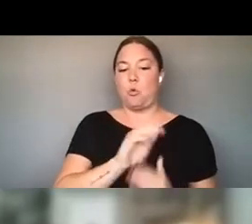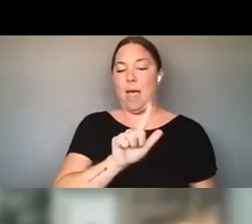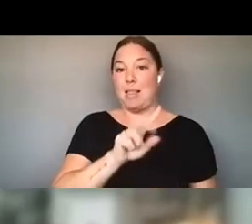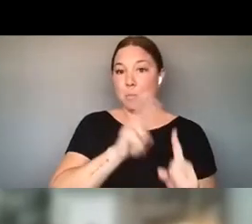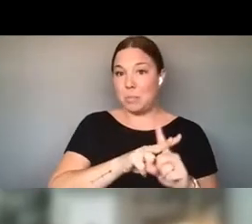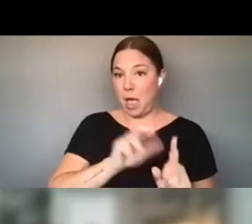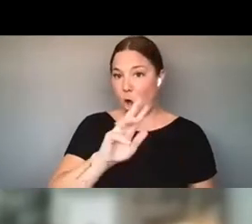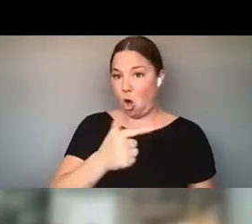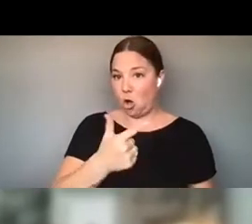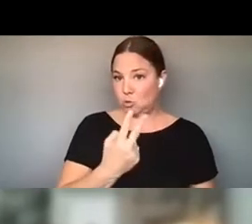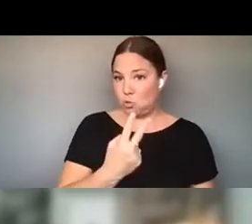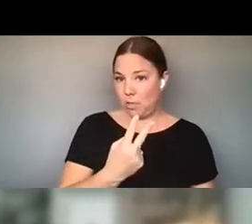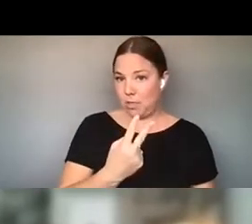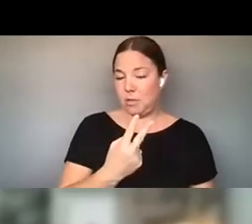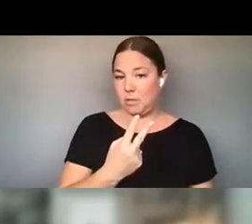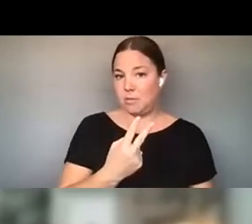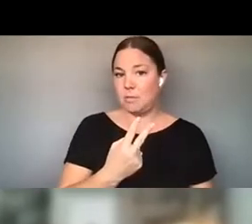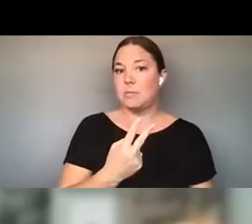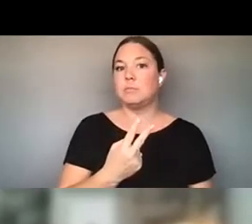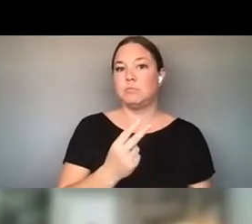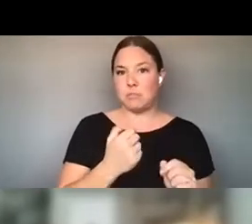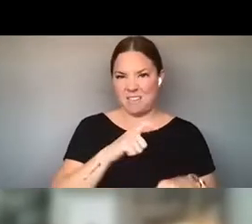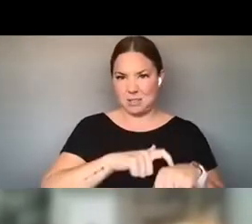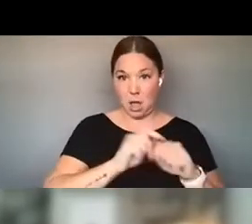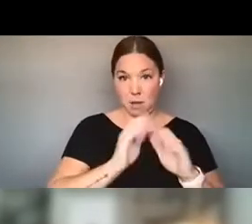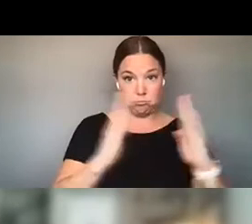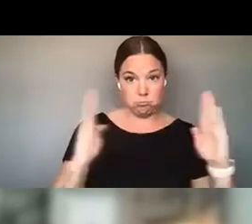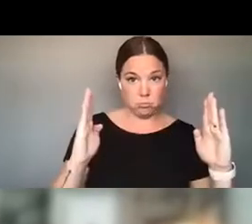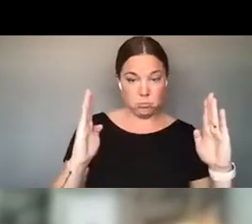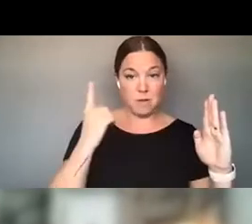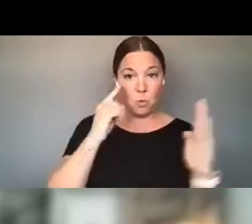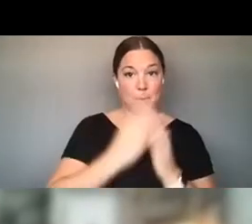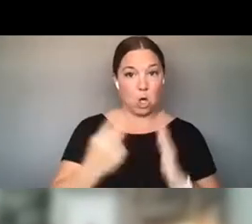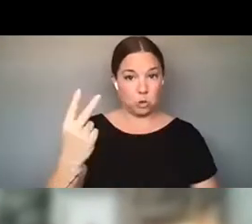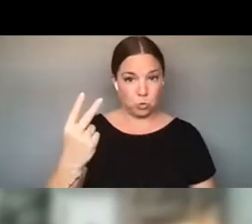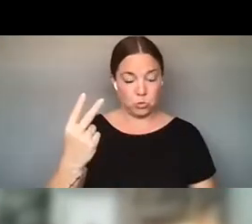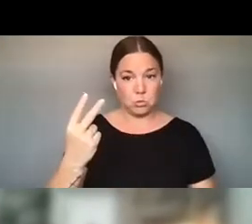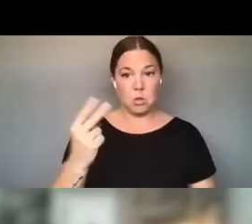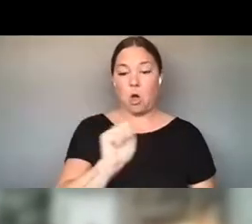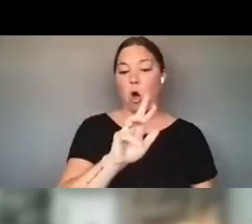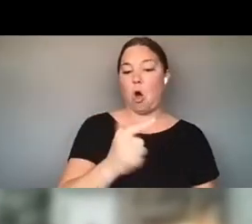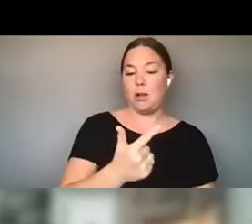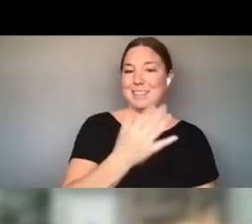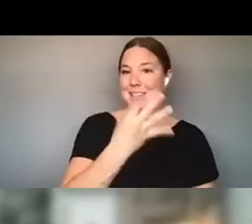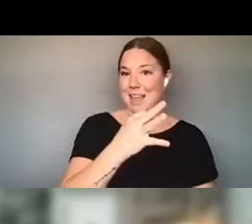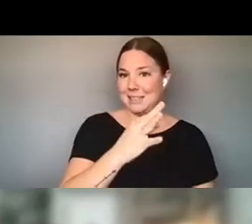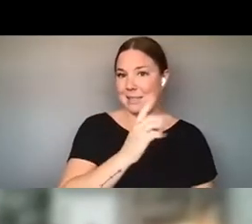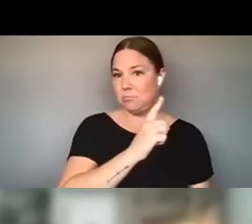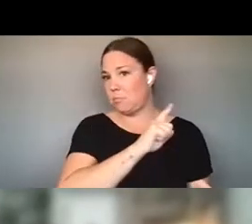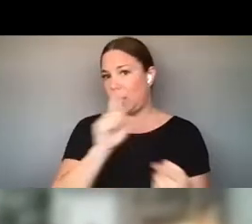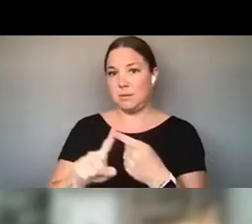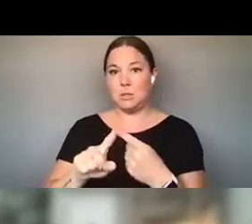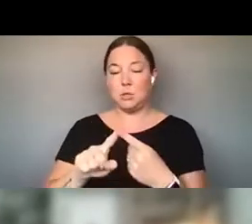on August 12, and then they will have a window of time for part two between August 19th through 25th.